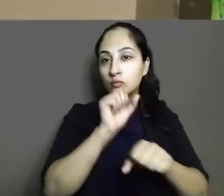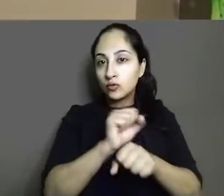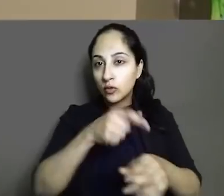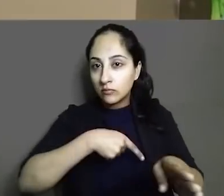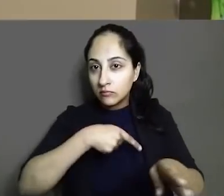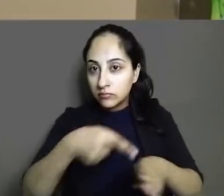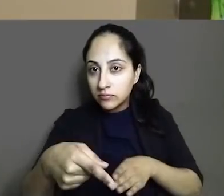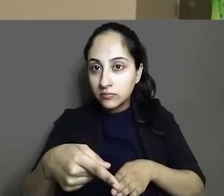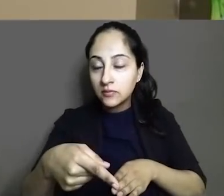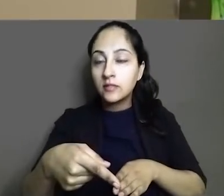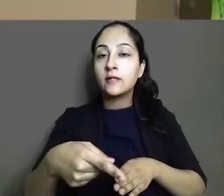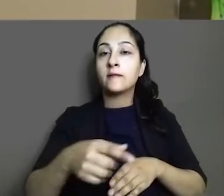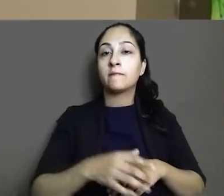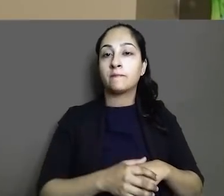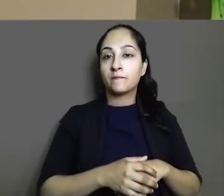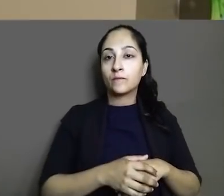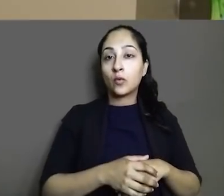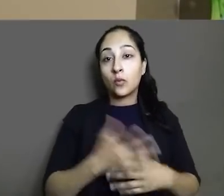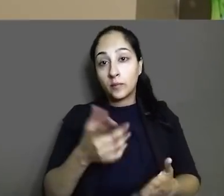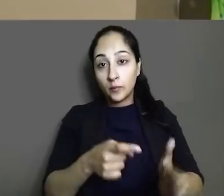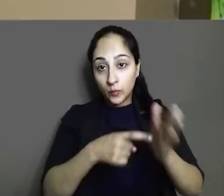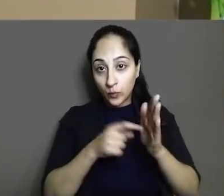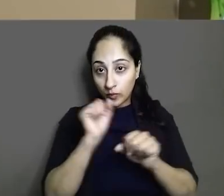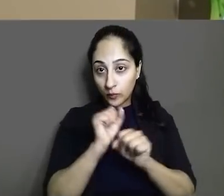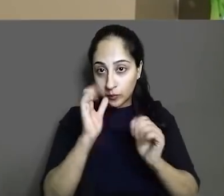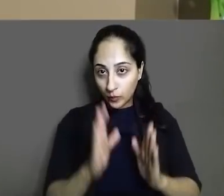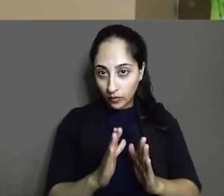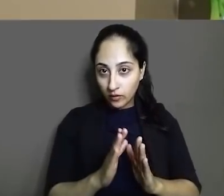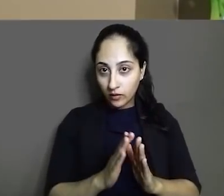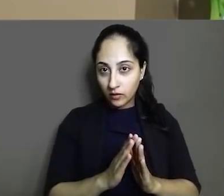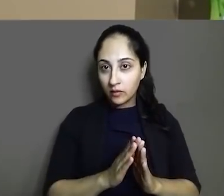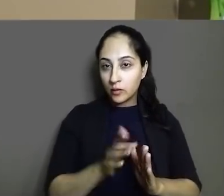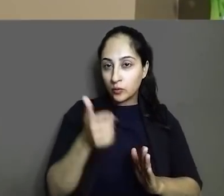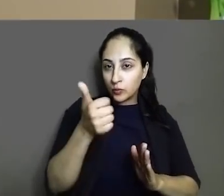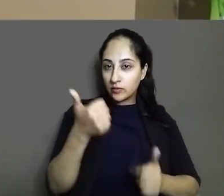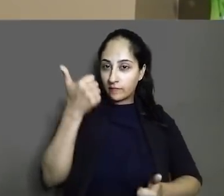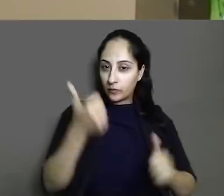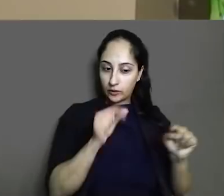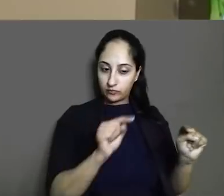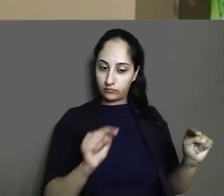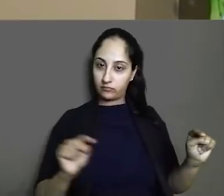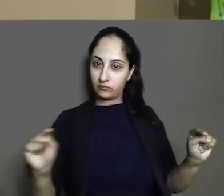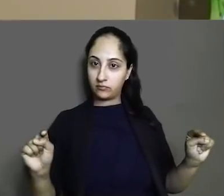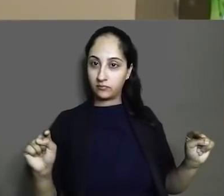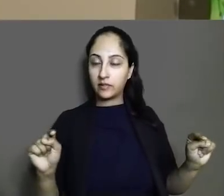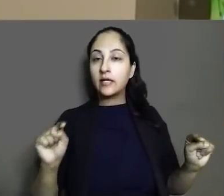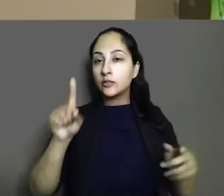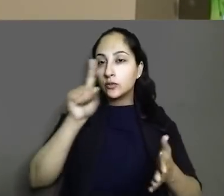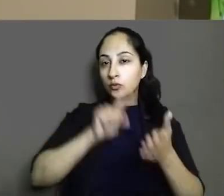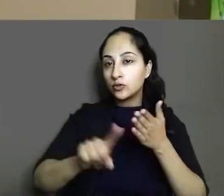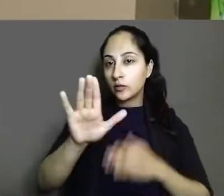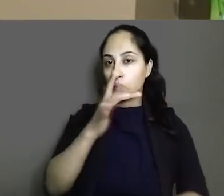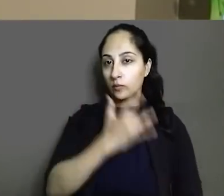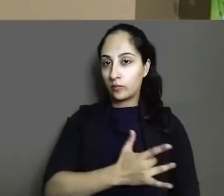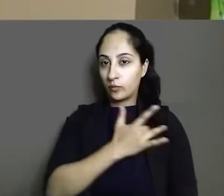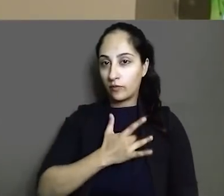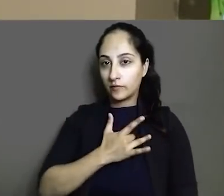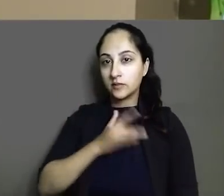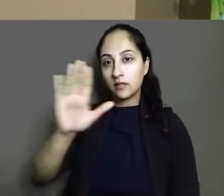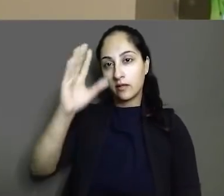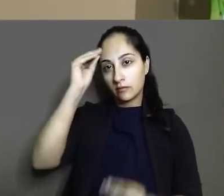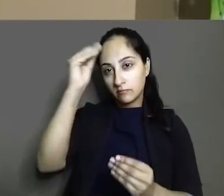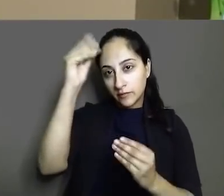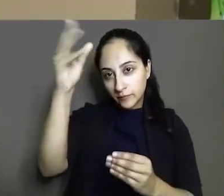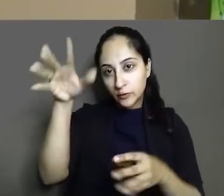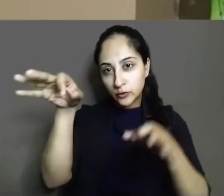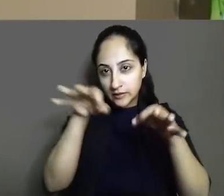slightly different take on that. The other thing that you need to pay attention to is look at your local public health's website.